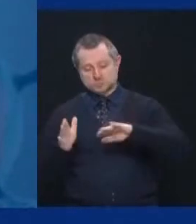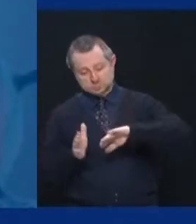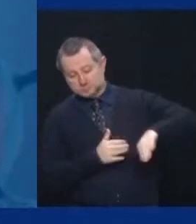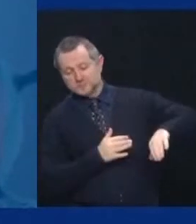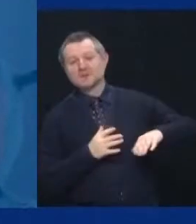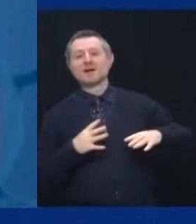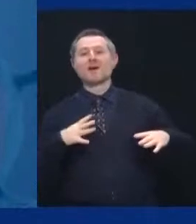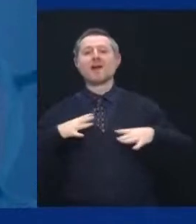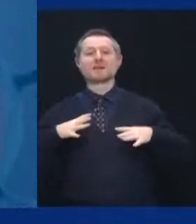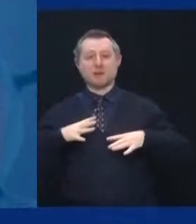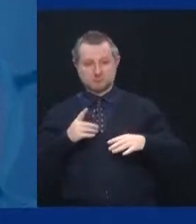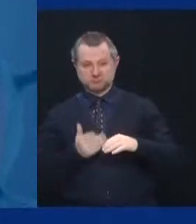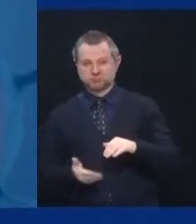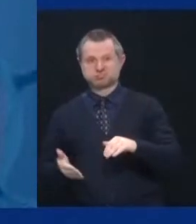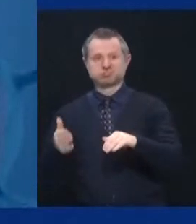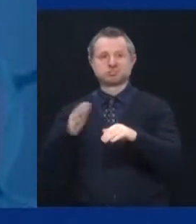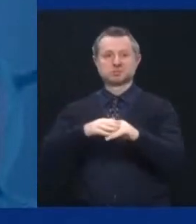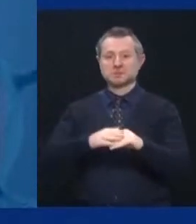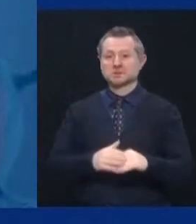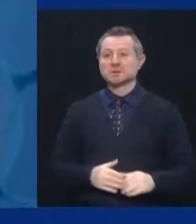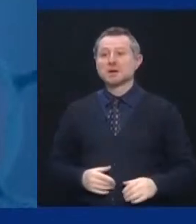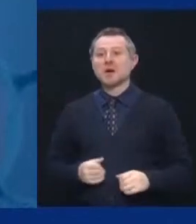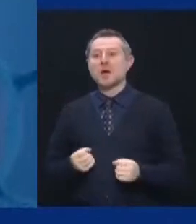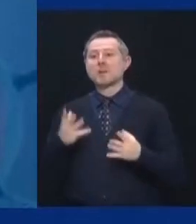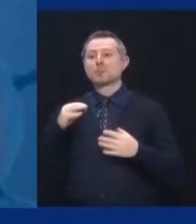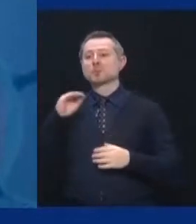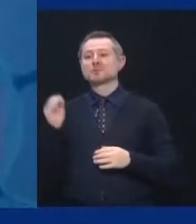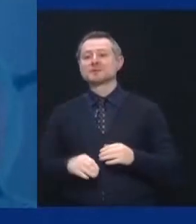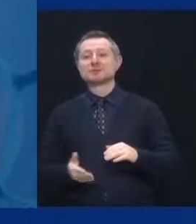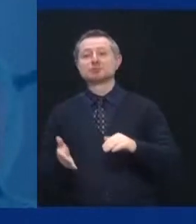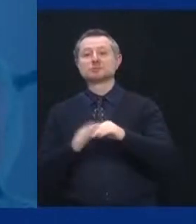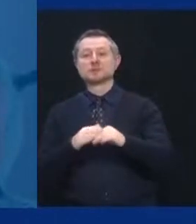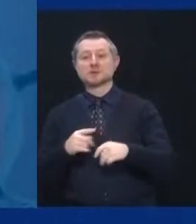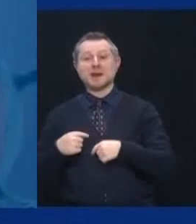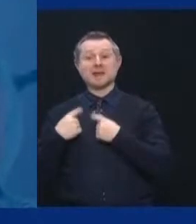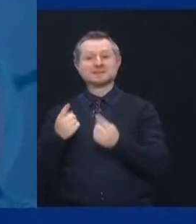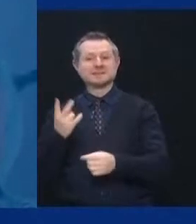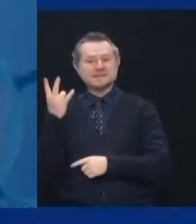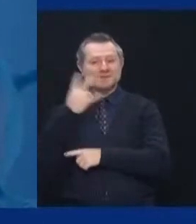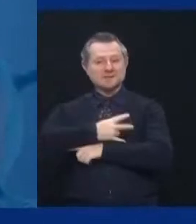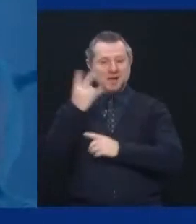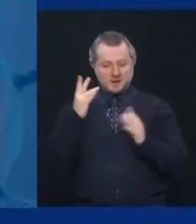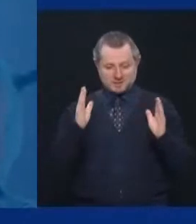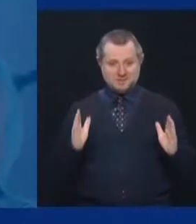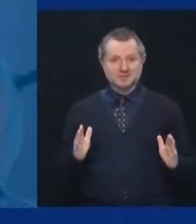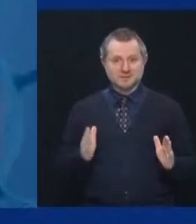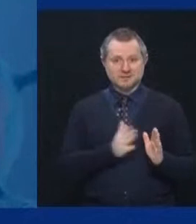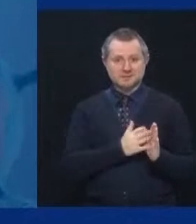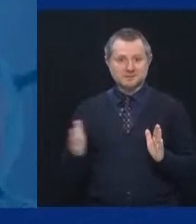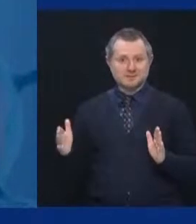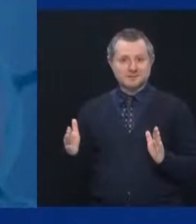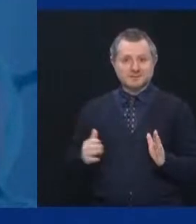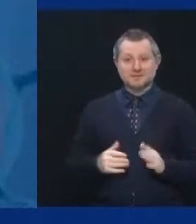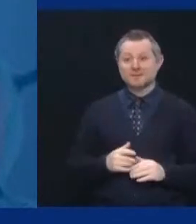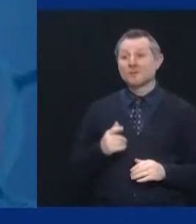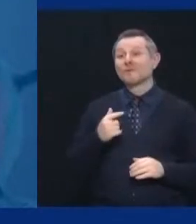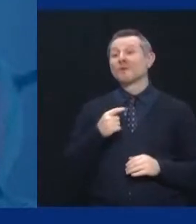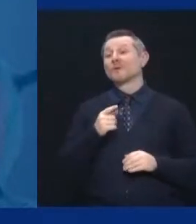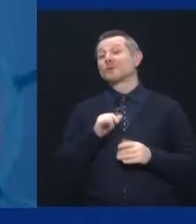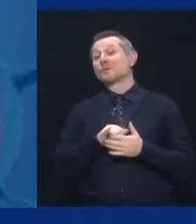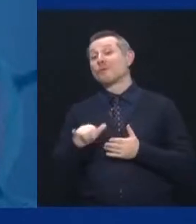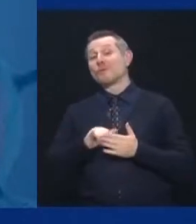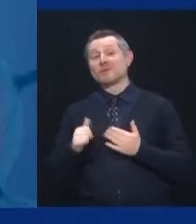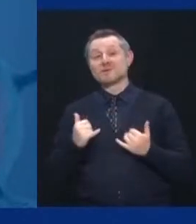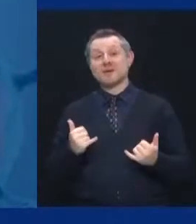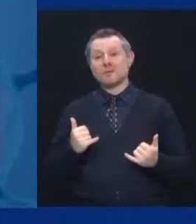This is the percent of increase over the past 7 days. New York is actually on the low